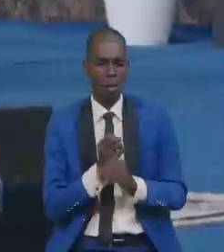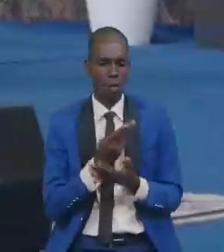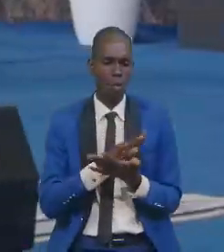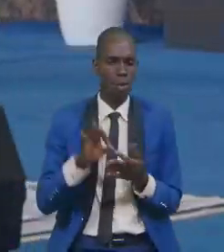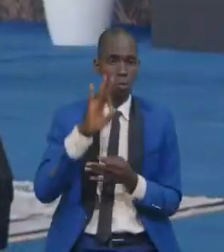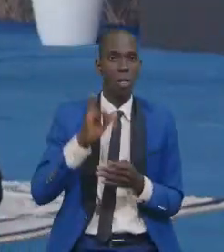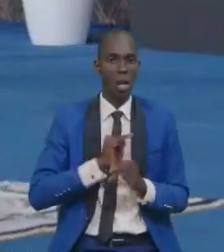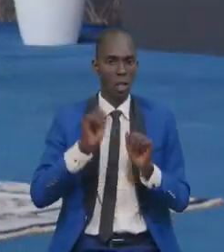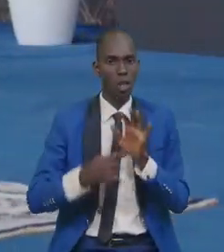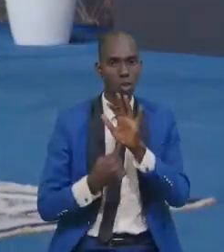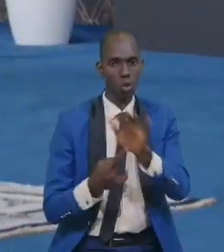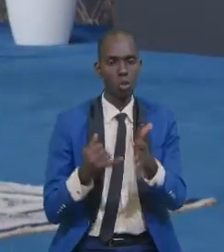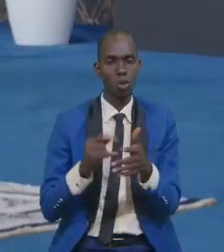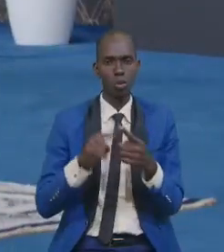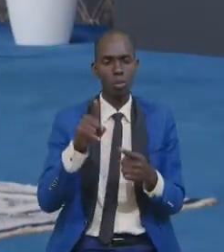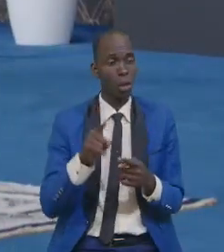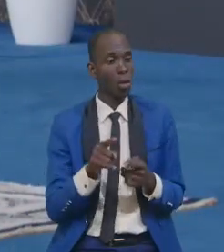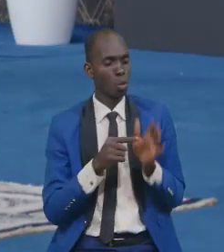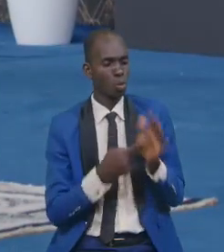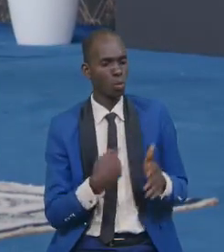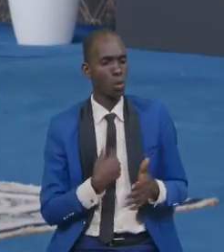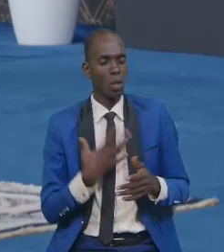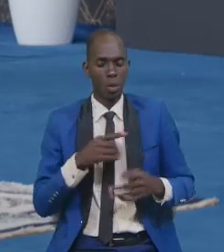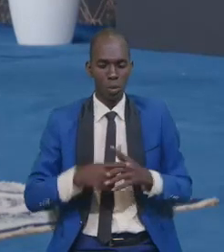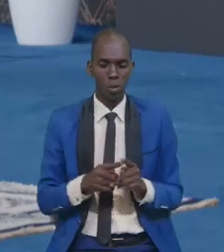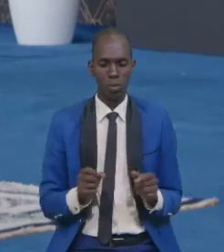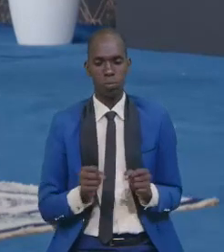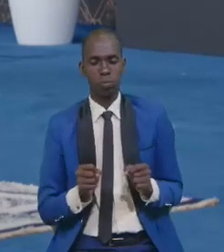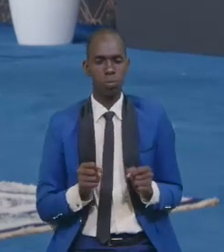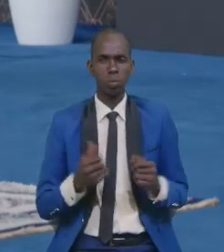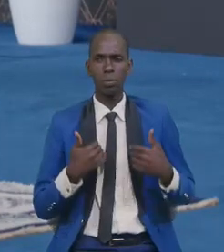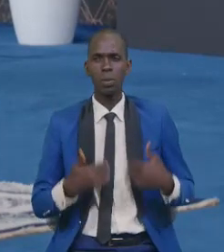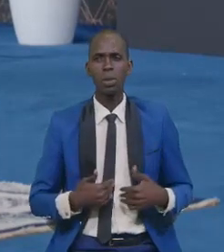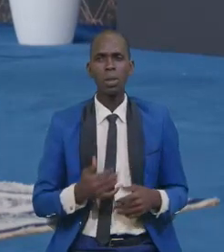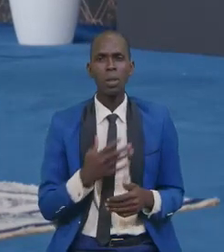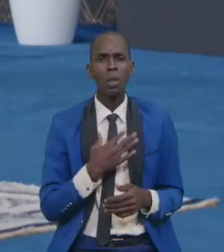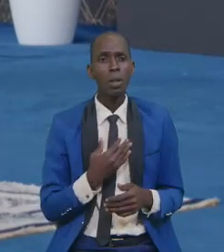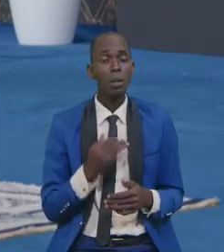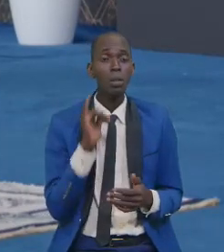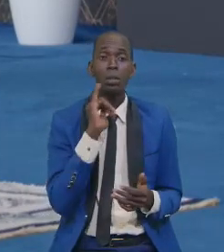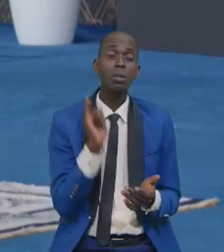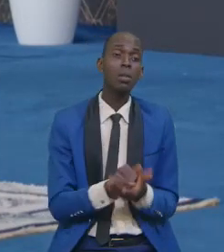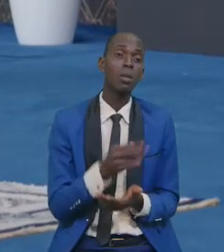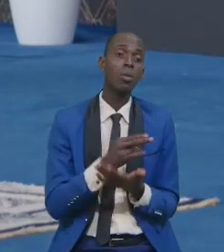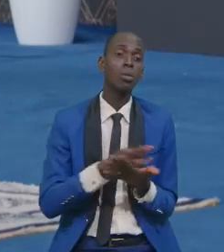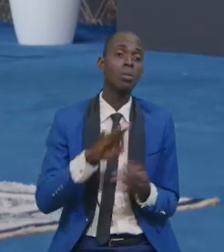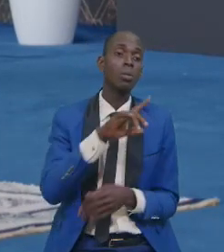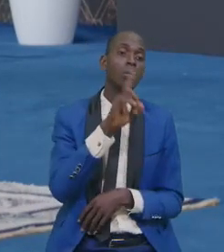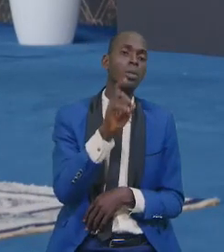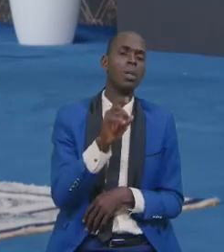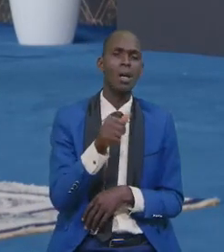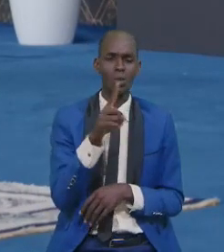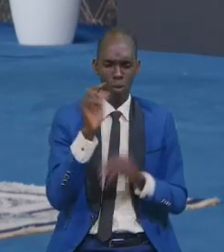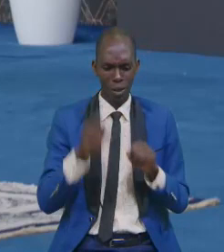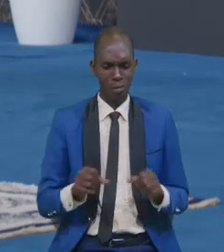you I have the Holy Ghost? I say, go ahead. And then they begin to shake. And I say, that's the Holy Ghost. Anybody can shake, even a